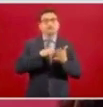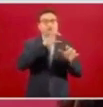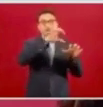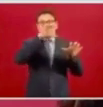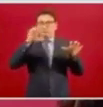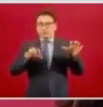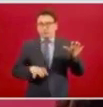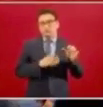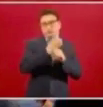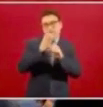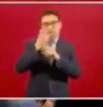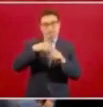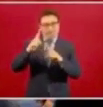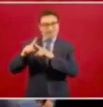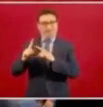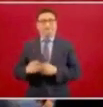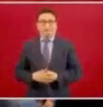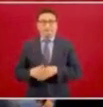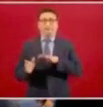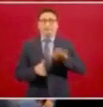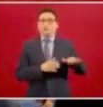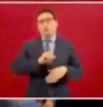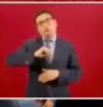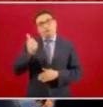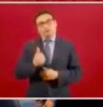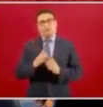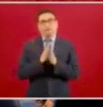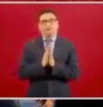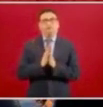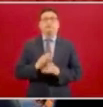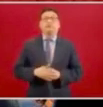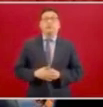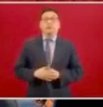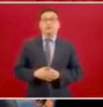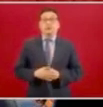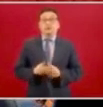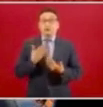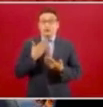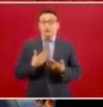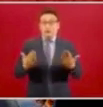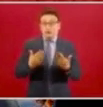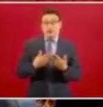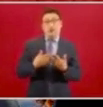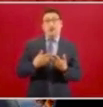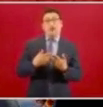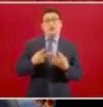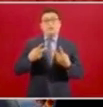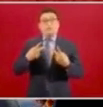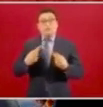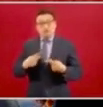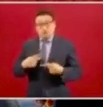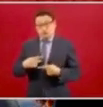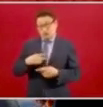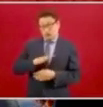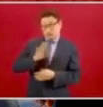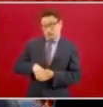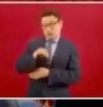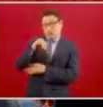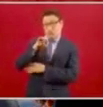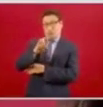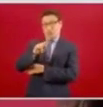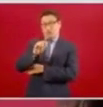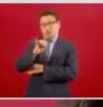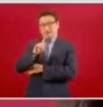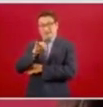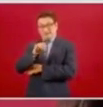to continue to observe the behavior of the disease in order to have more precise data in the future. Now, when we're talking about